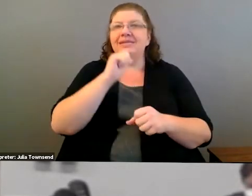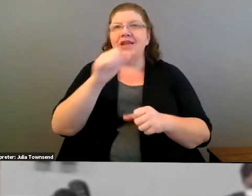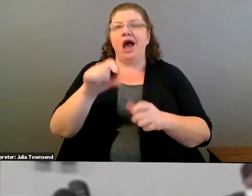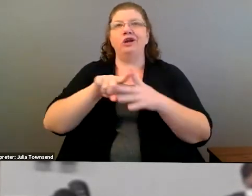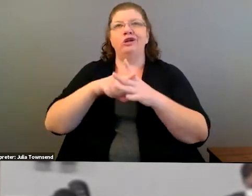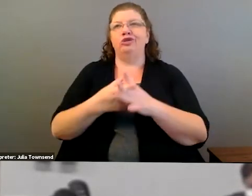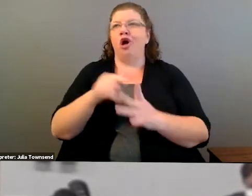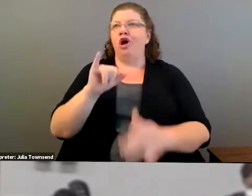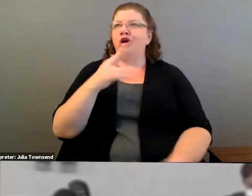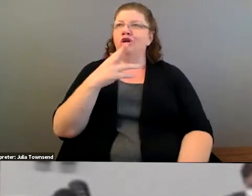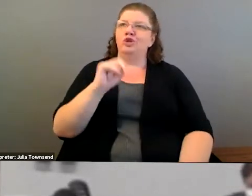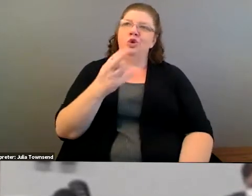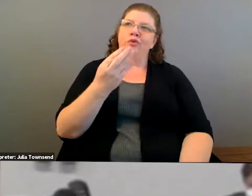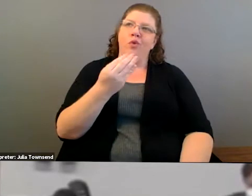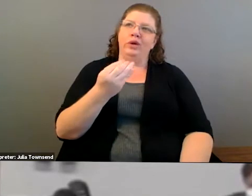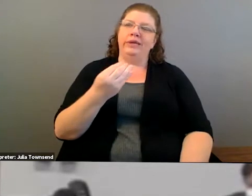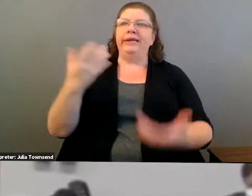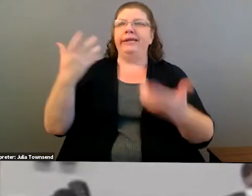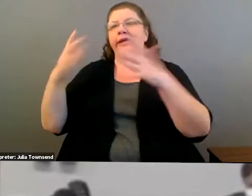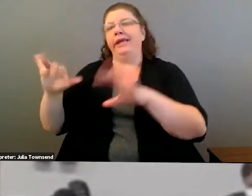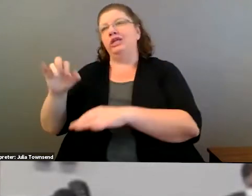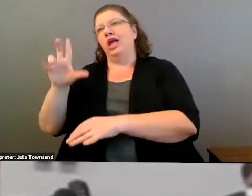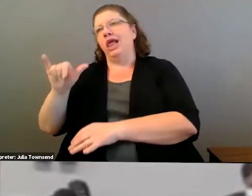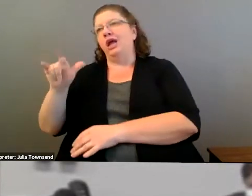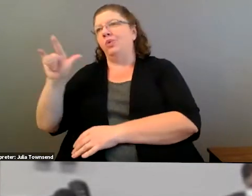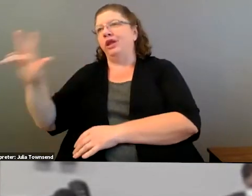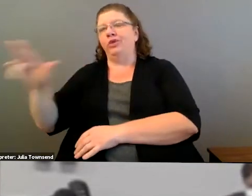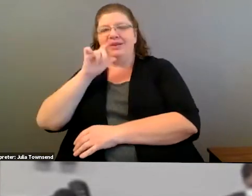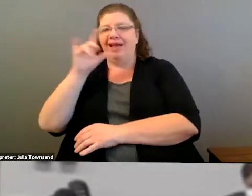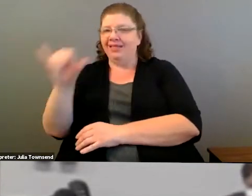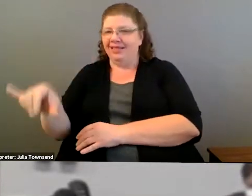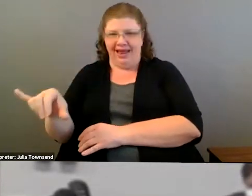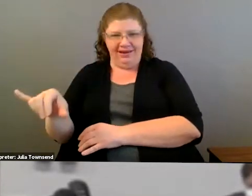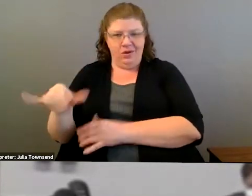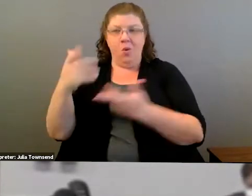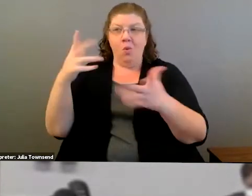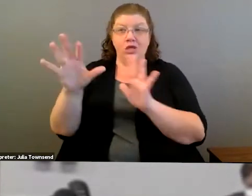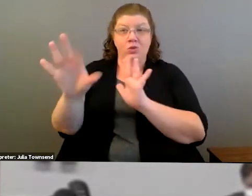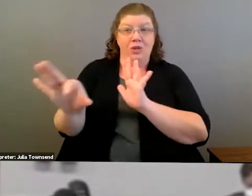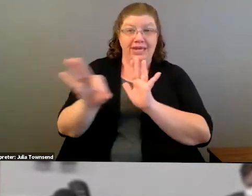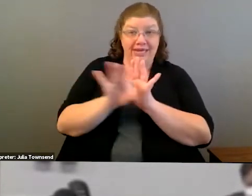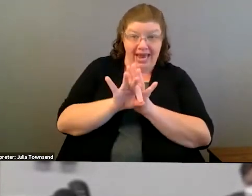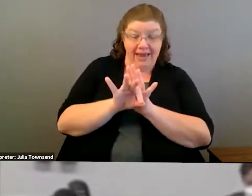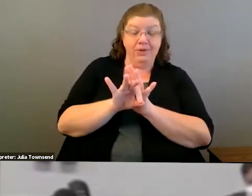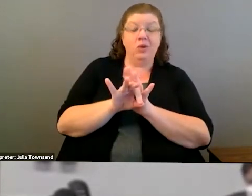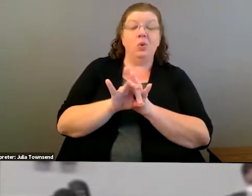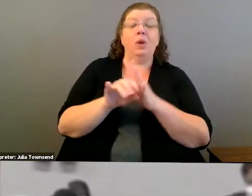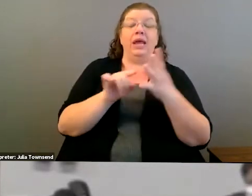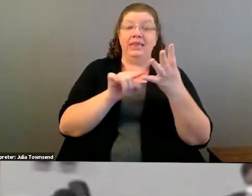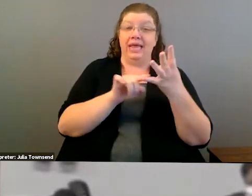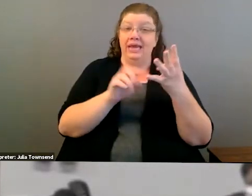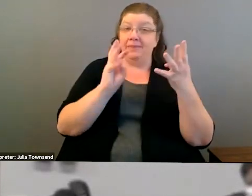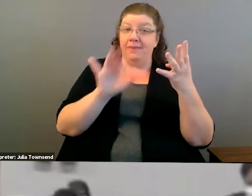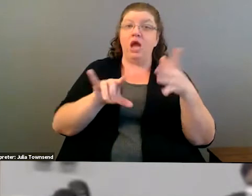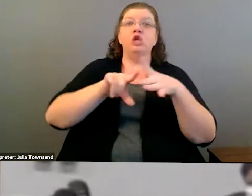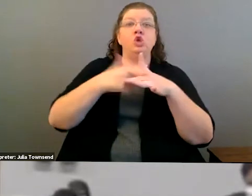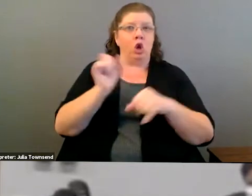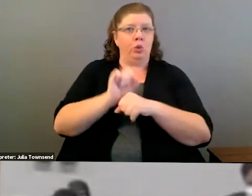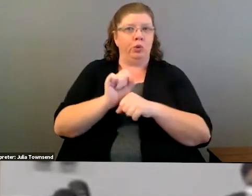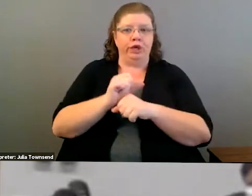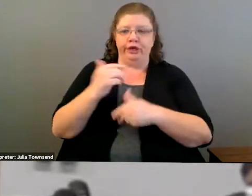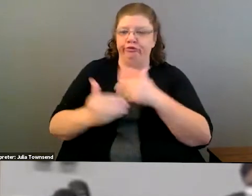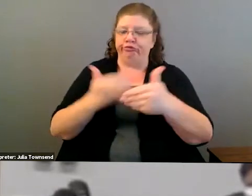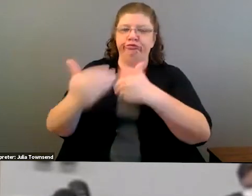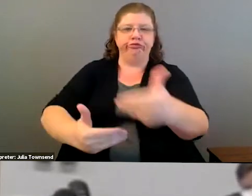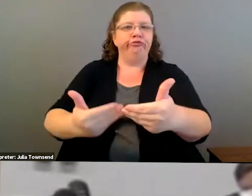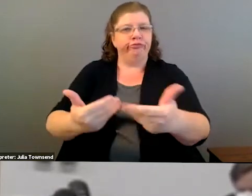June 14th and end on July 23rd. It's once we name you in the end of May, you'll start coordinating it. So it's actually